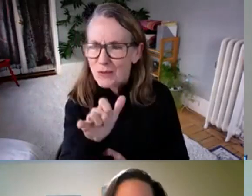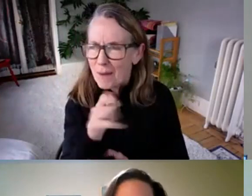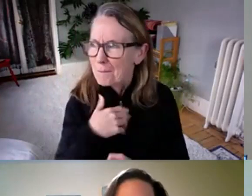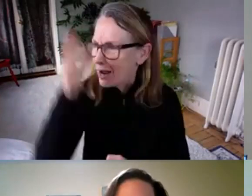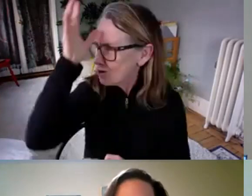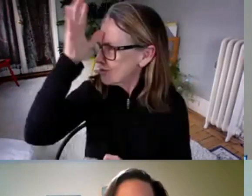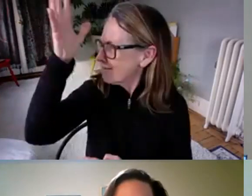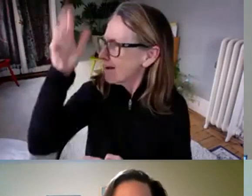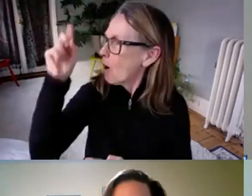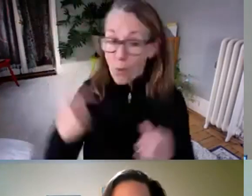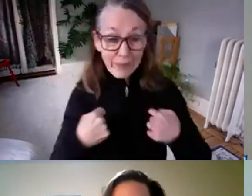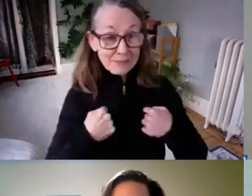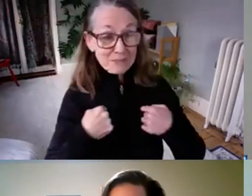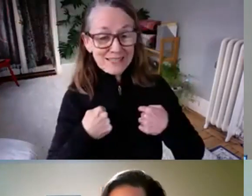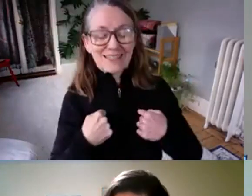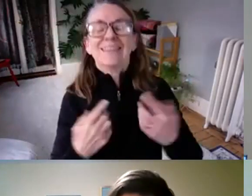Anyway,